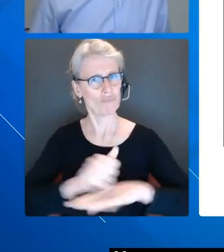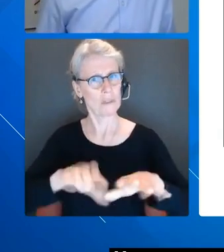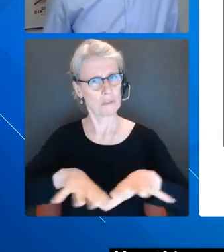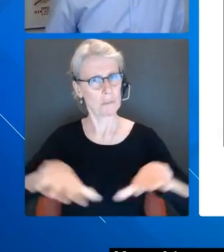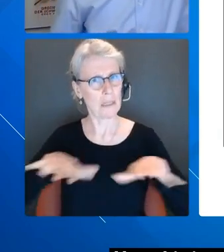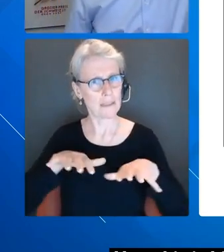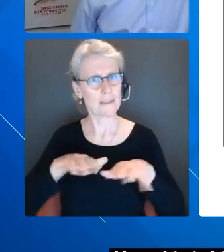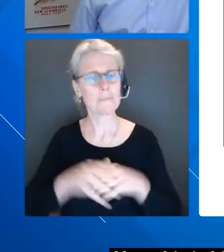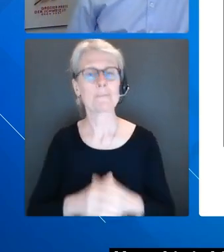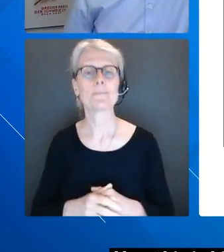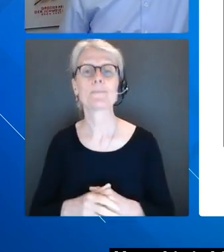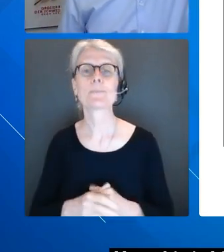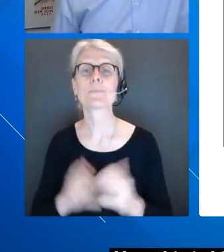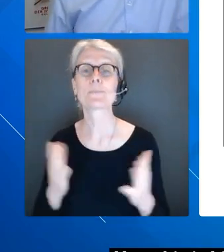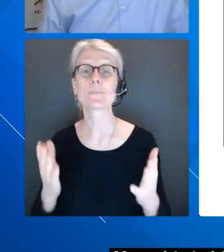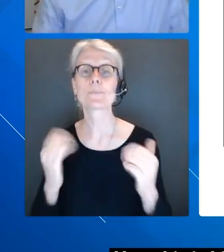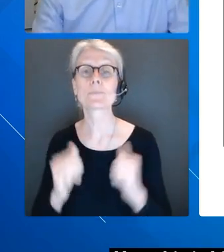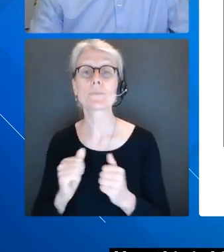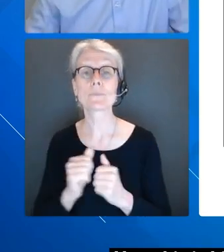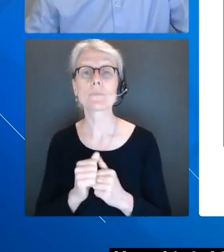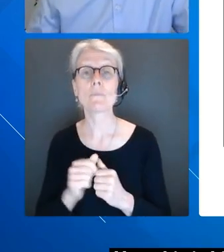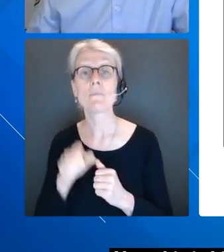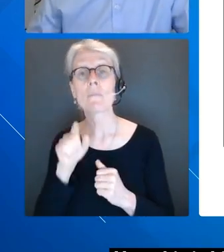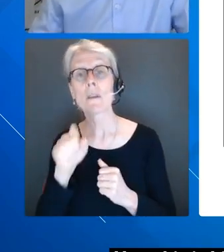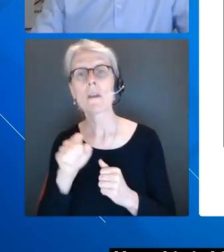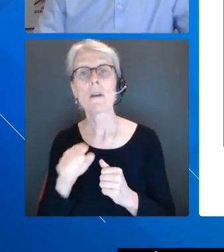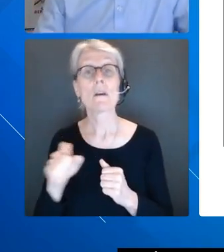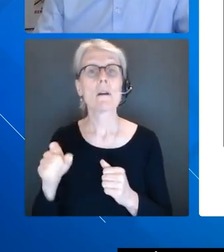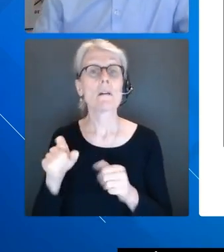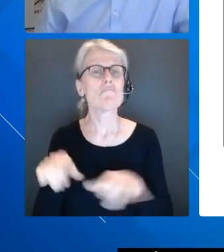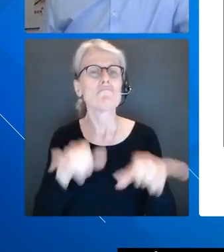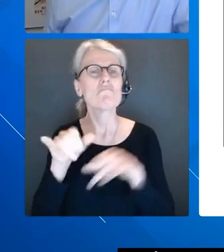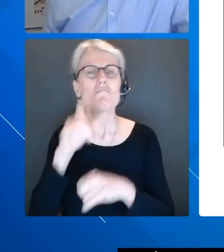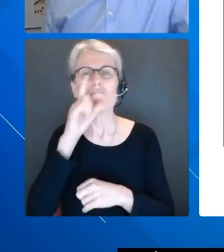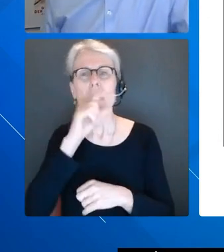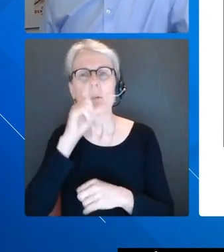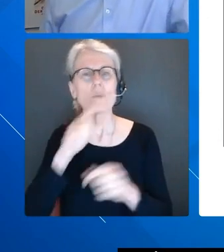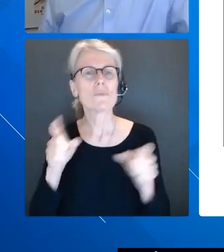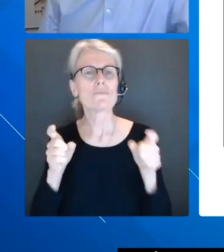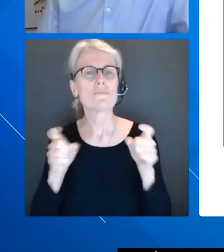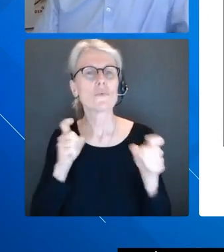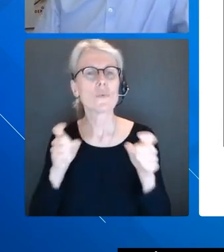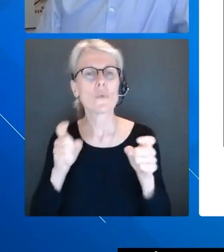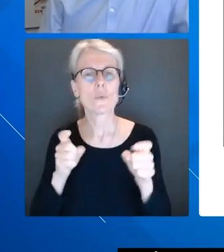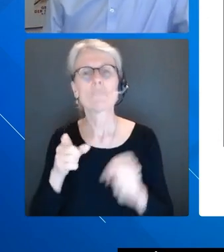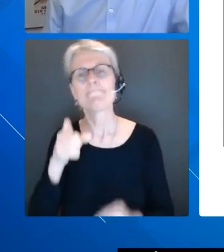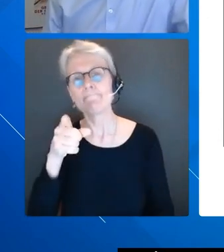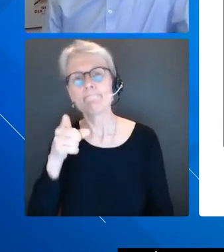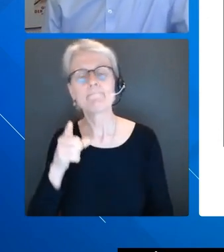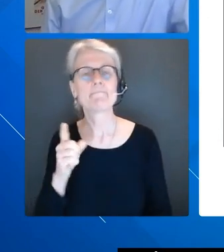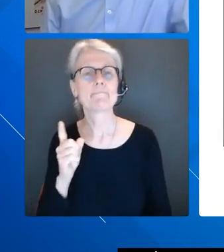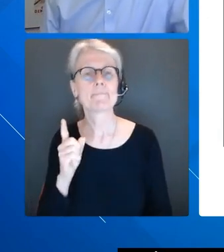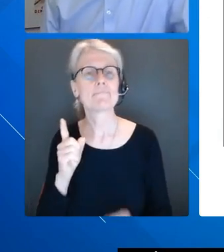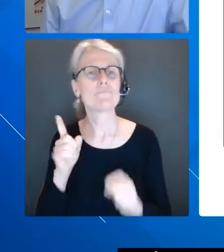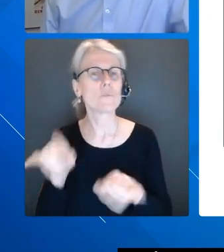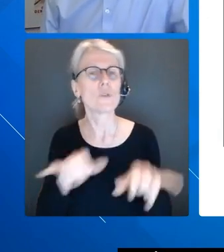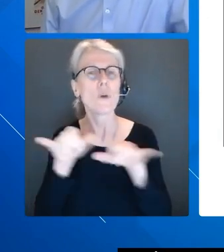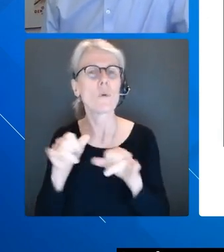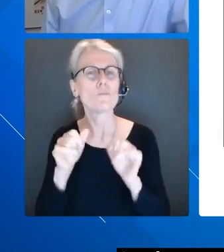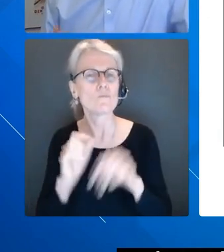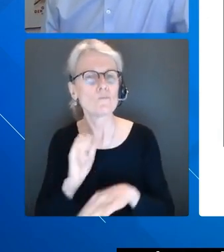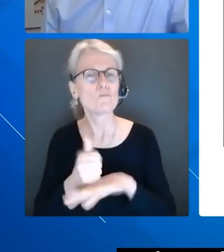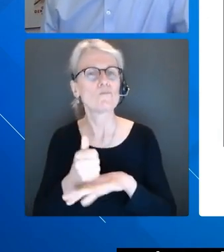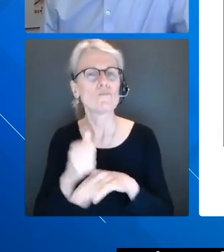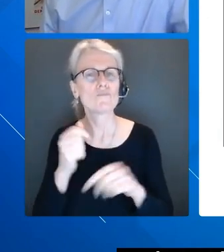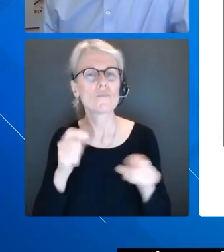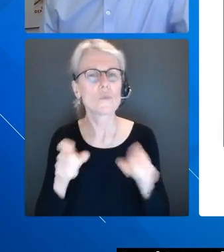controls. This is kind of more informational, especially if there's any software engineers on here, but these are some common controls we found that